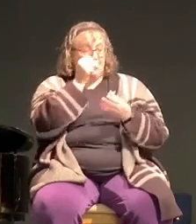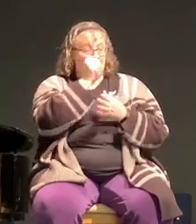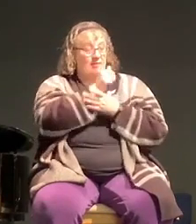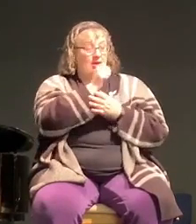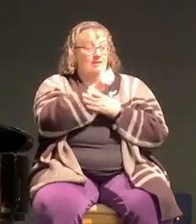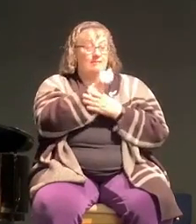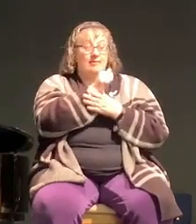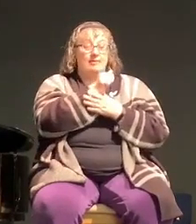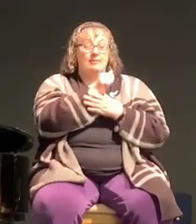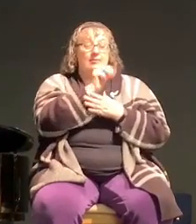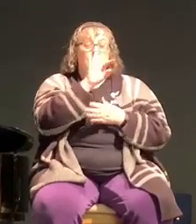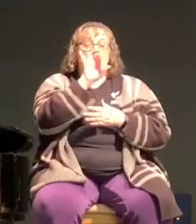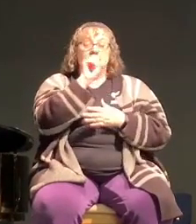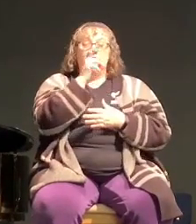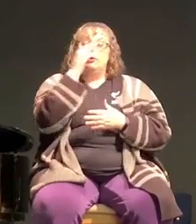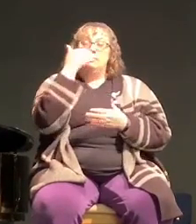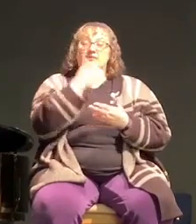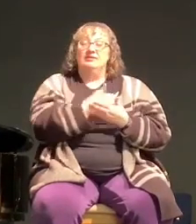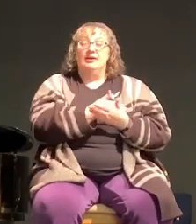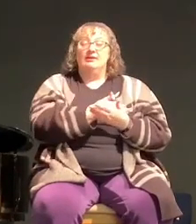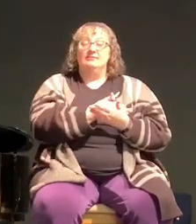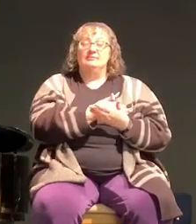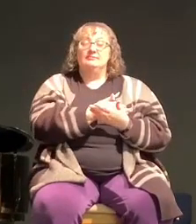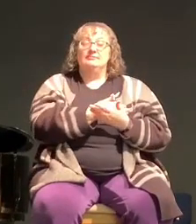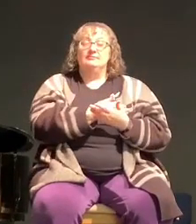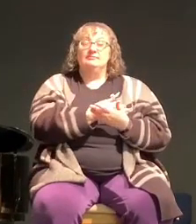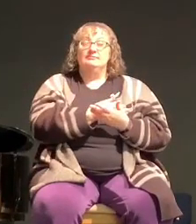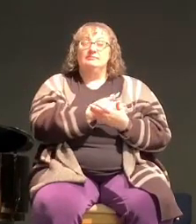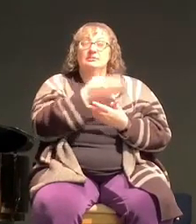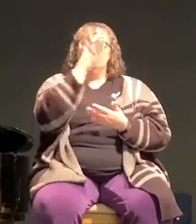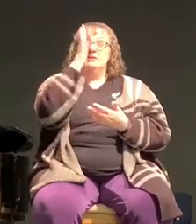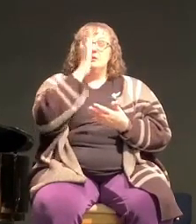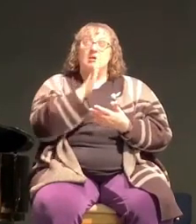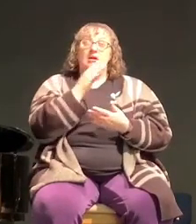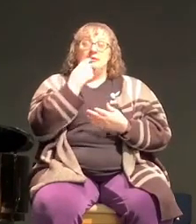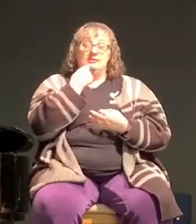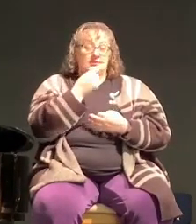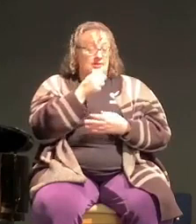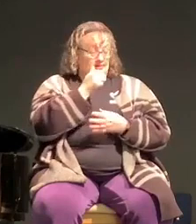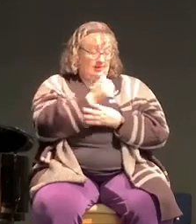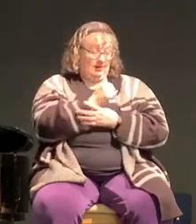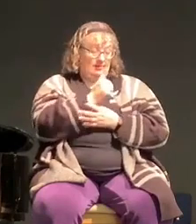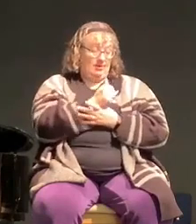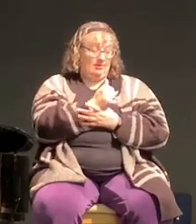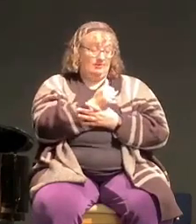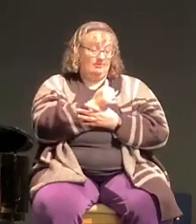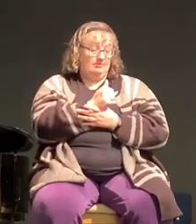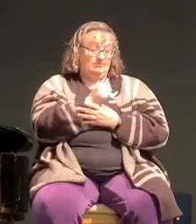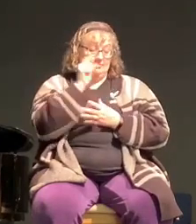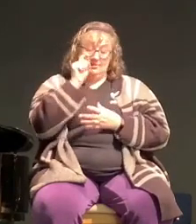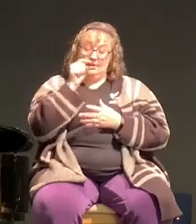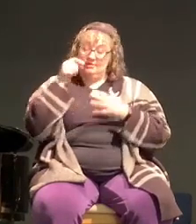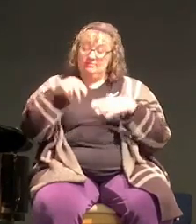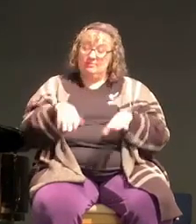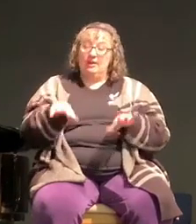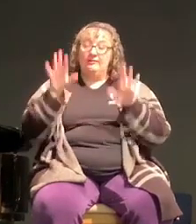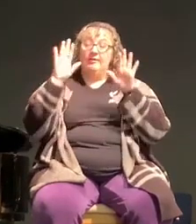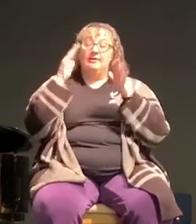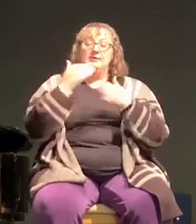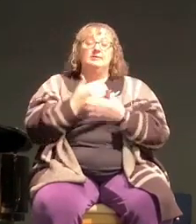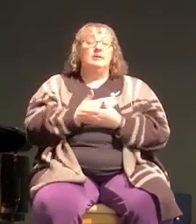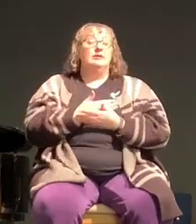and Sarah their son. But the thing is, now God is telling Abraham that he is to sacrifice his